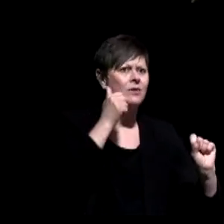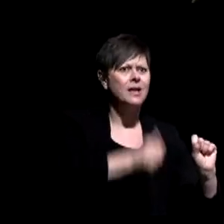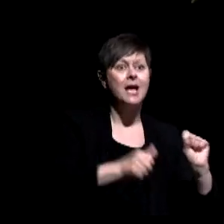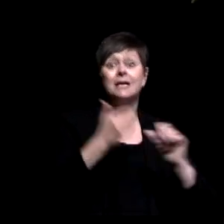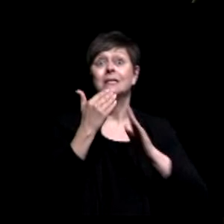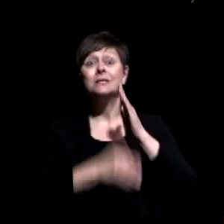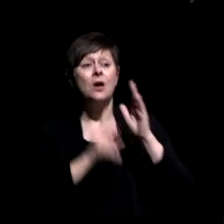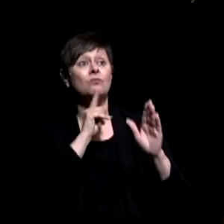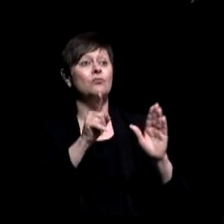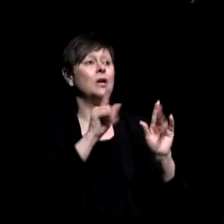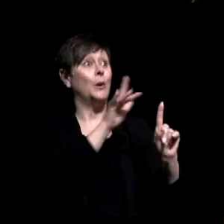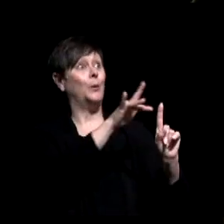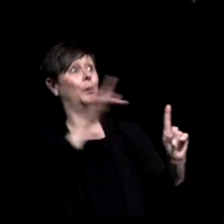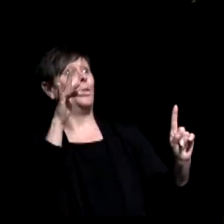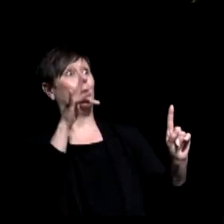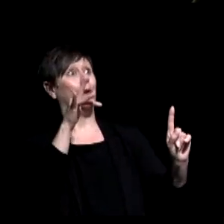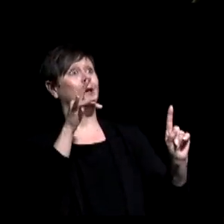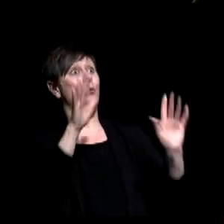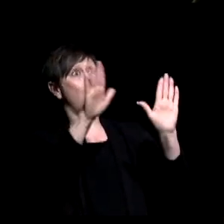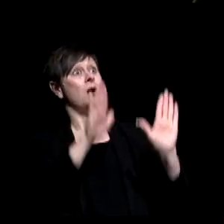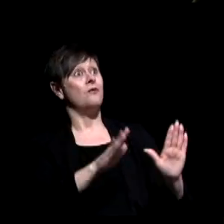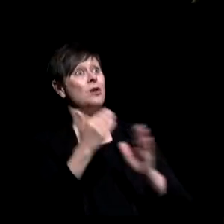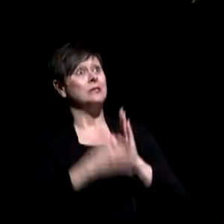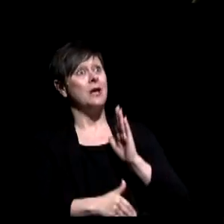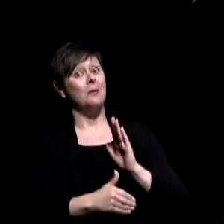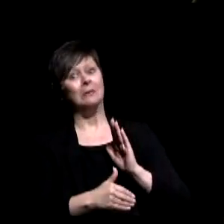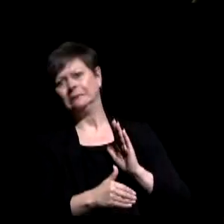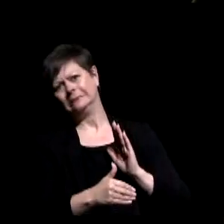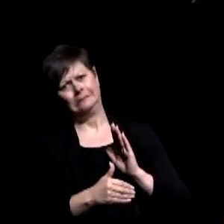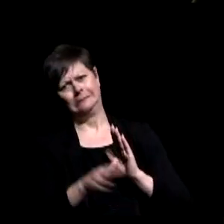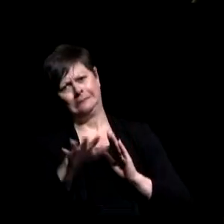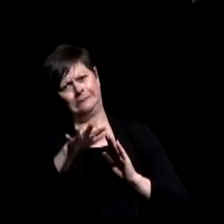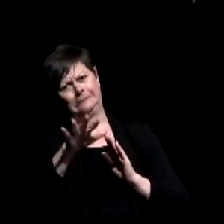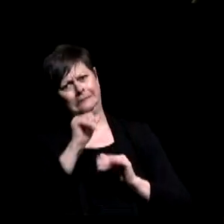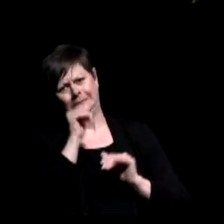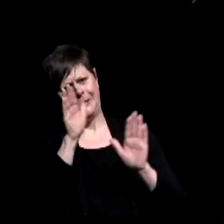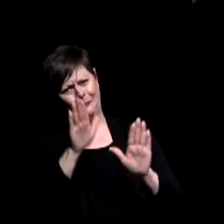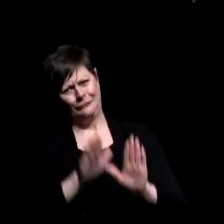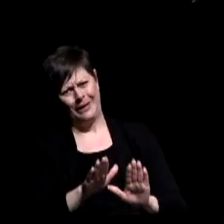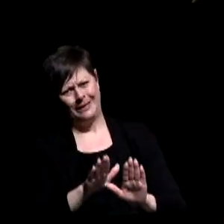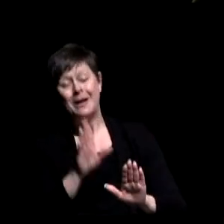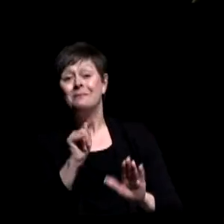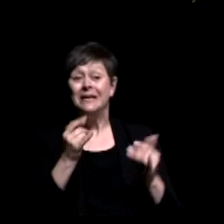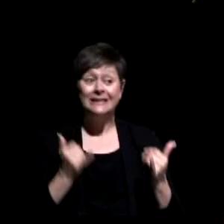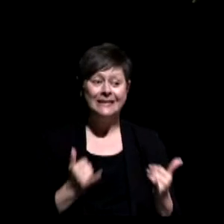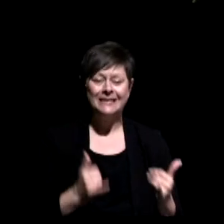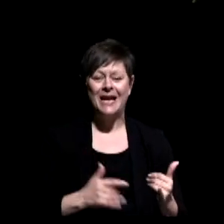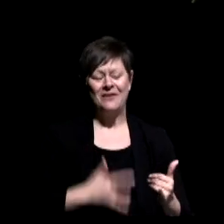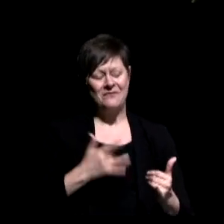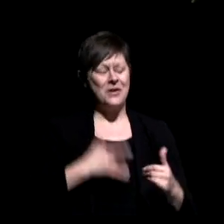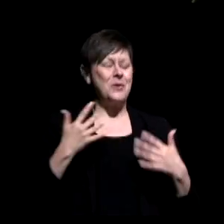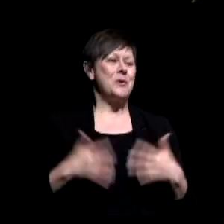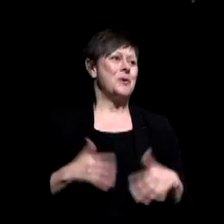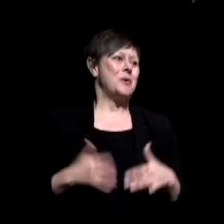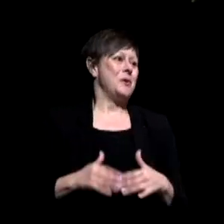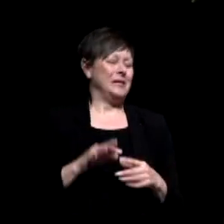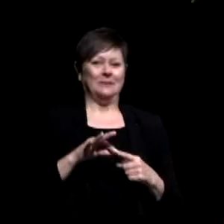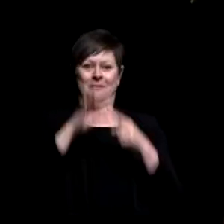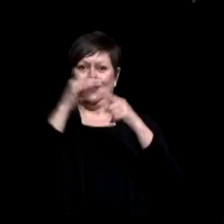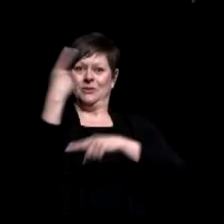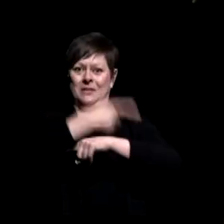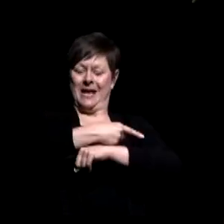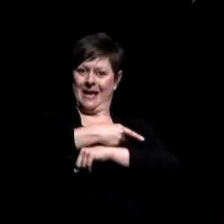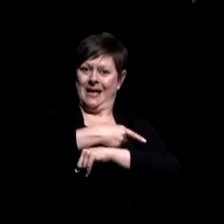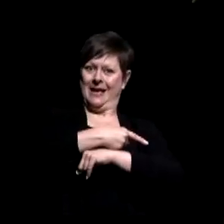and I got to tell you, some for bad. But few are as special as a day like this, and I'm very fortunate. This is my third one now, I